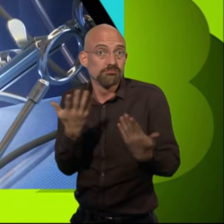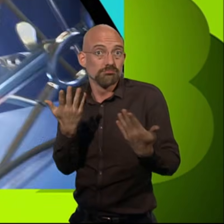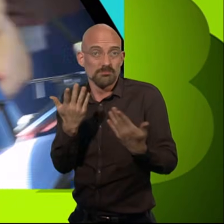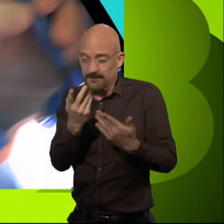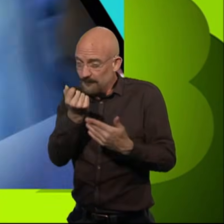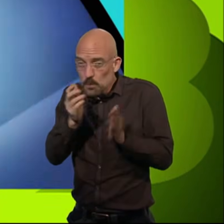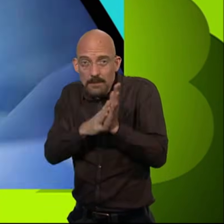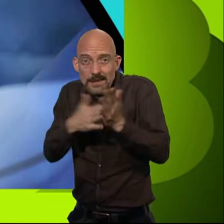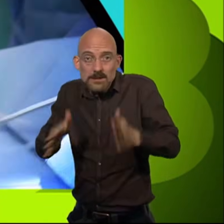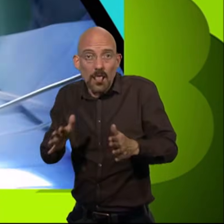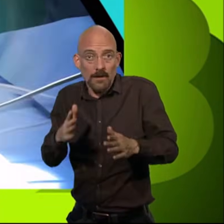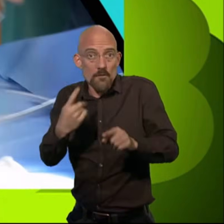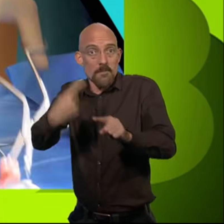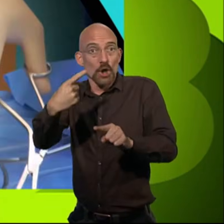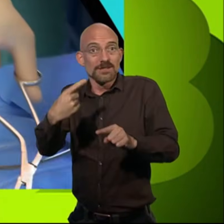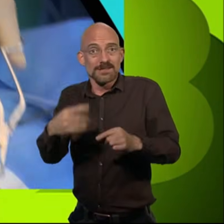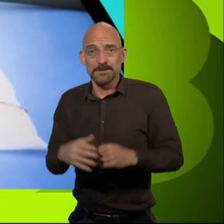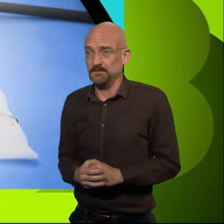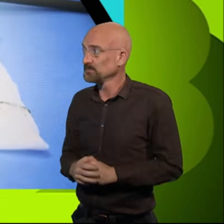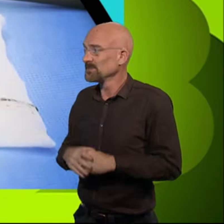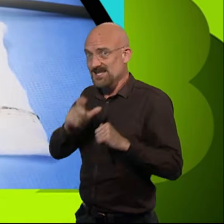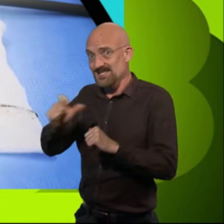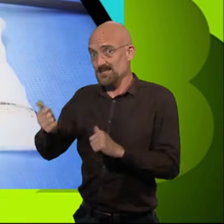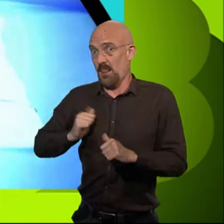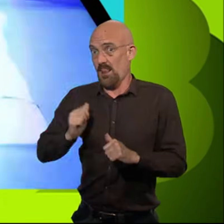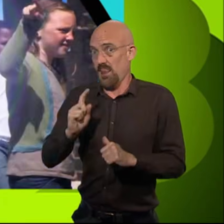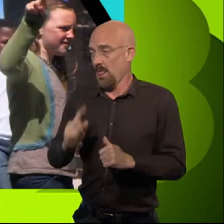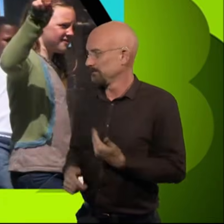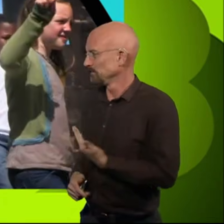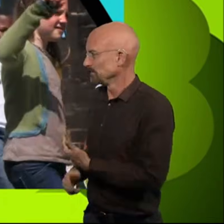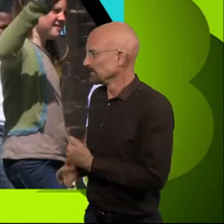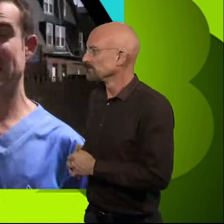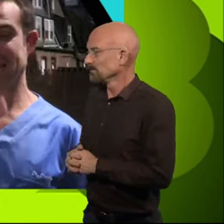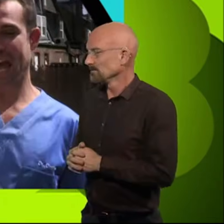Still to come. We say ta-ra to some troublesome tonsils.